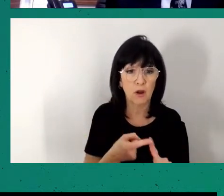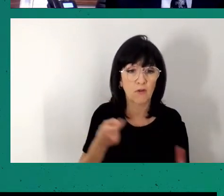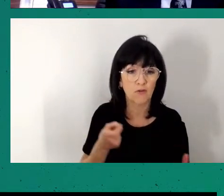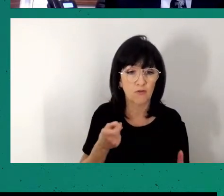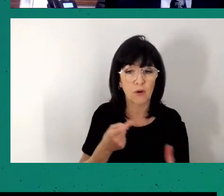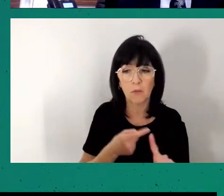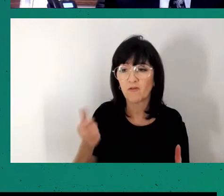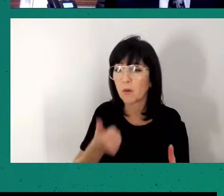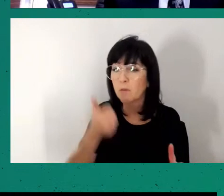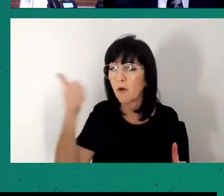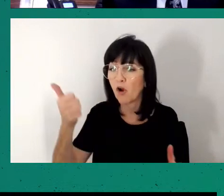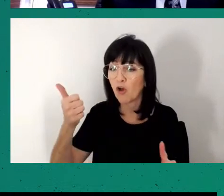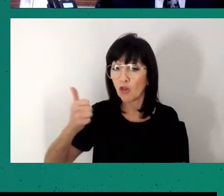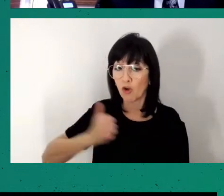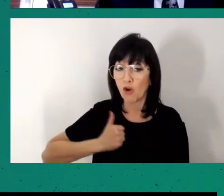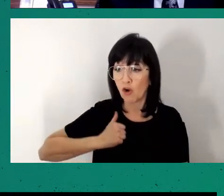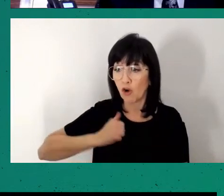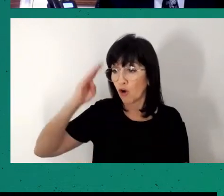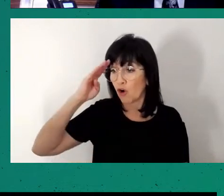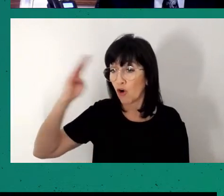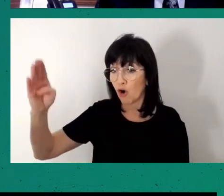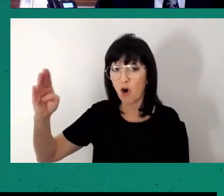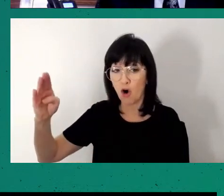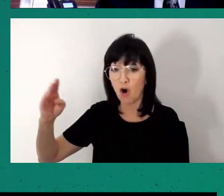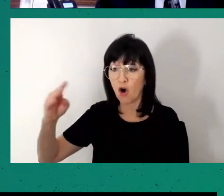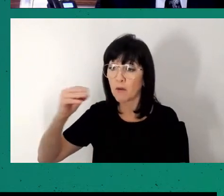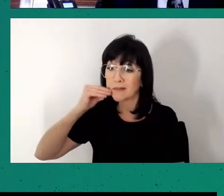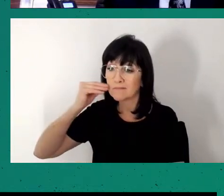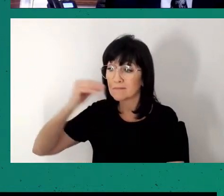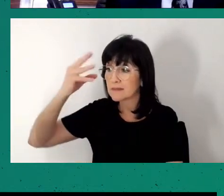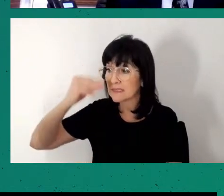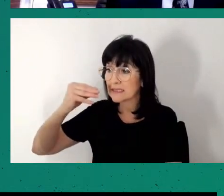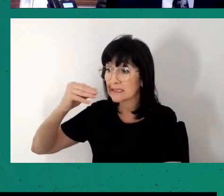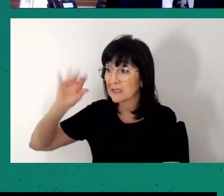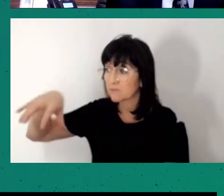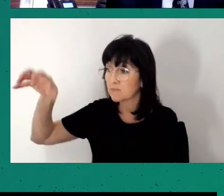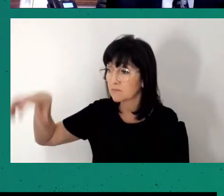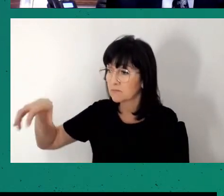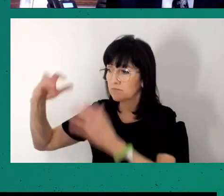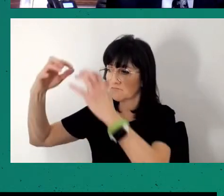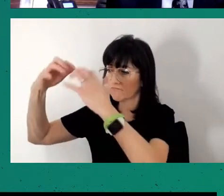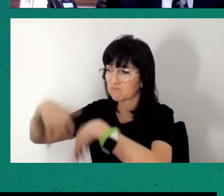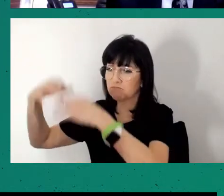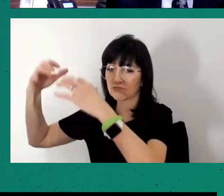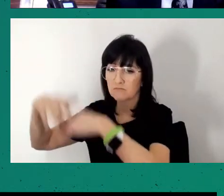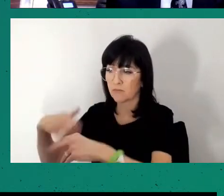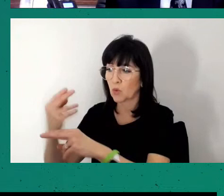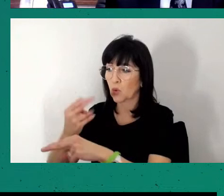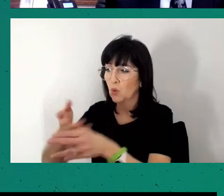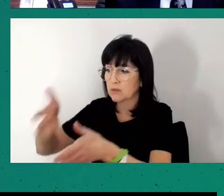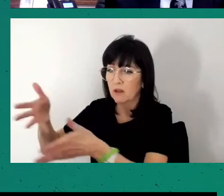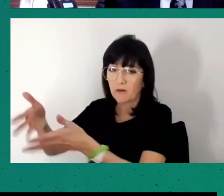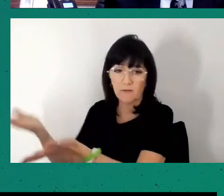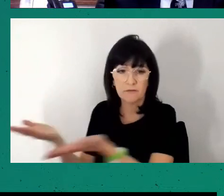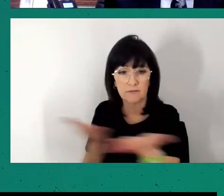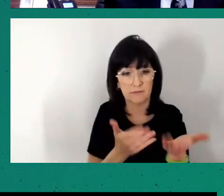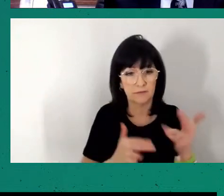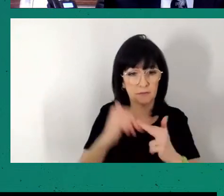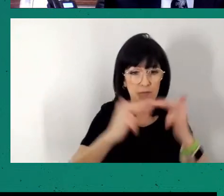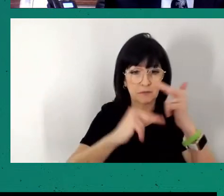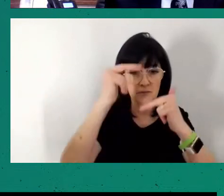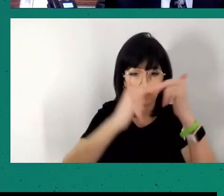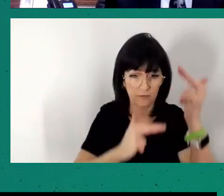Army barracks donated by the Freedmen's Bureau, and with the assistance from Delaware Association,